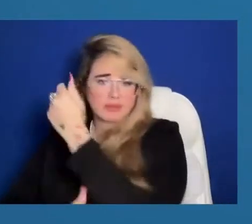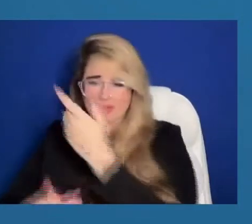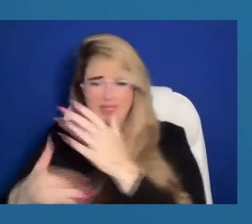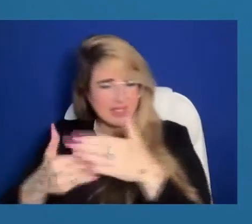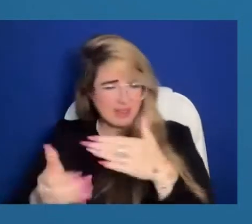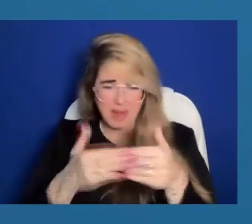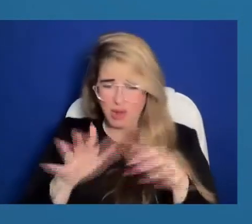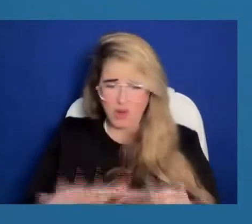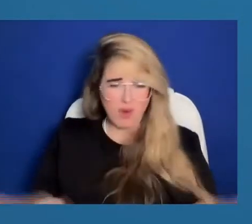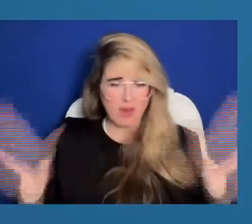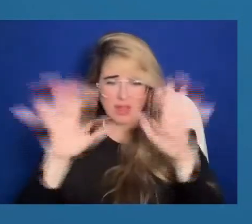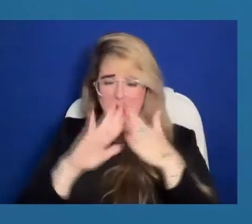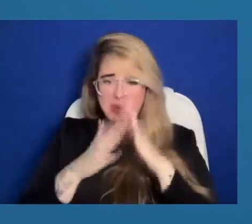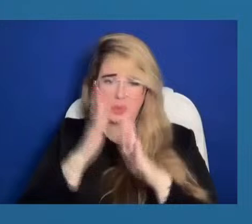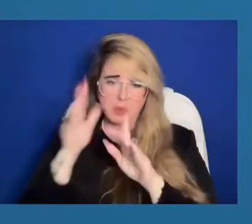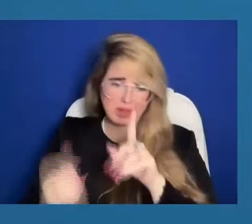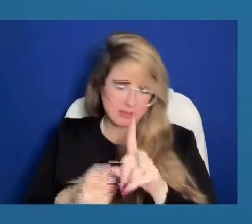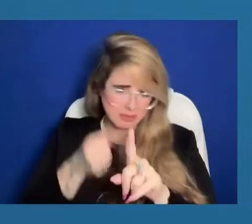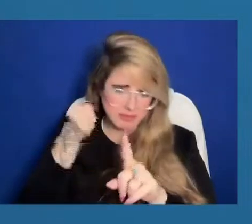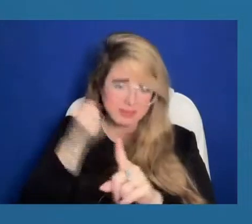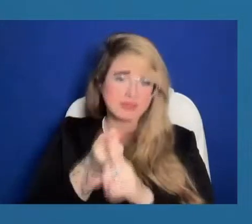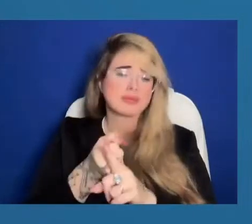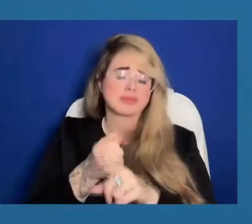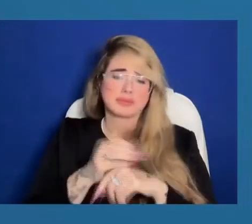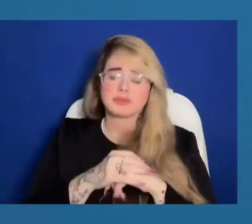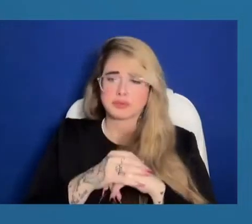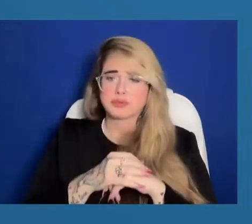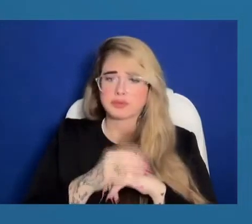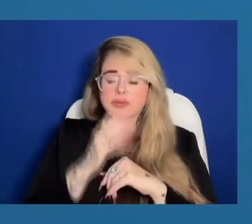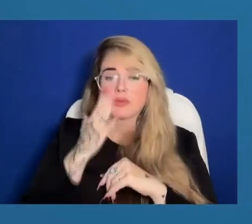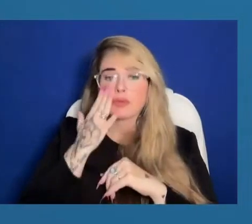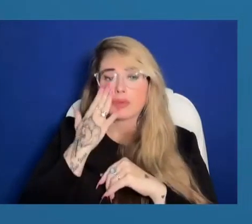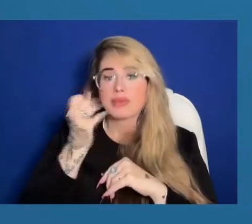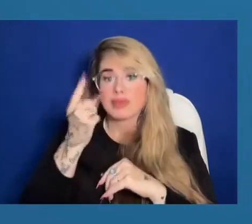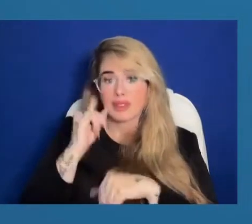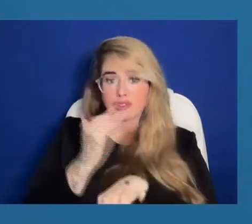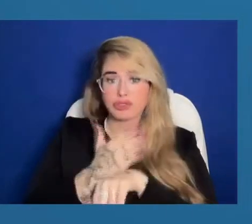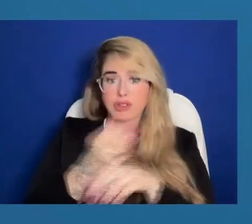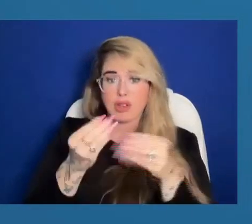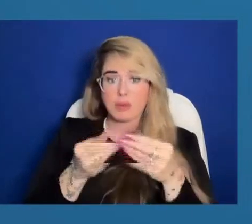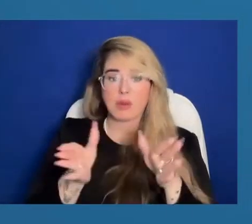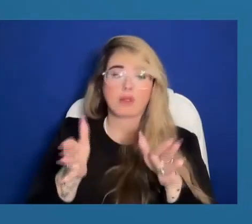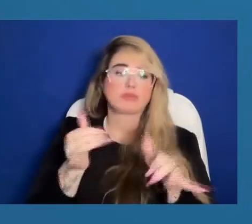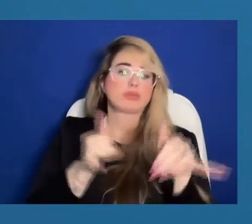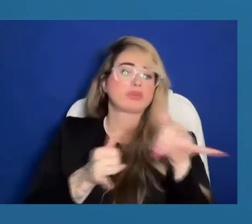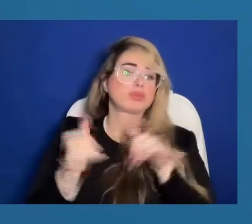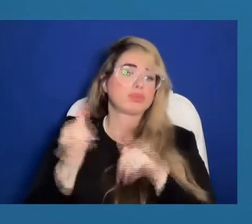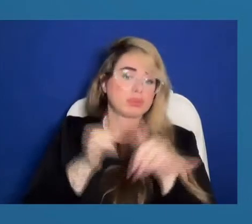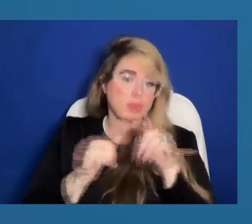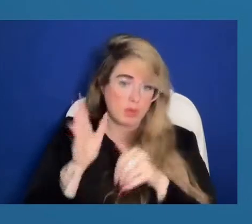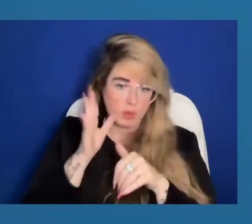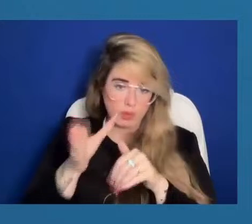by this massive reduction. And the job loss is going to